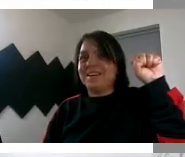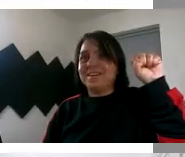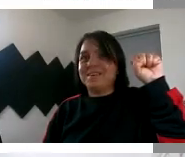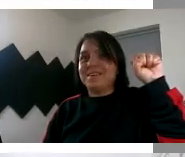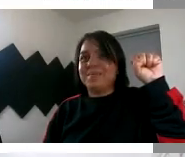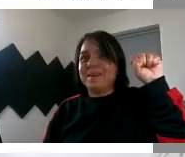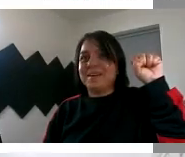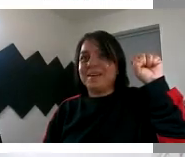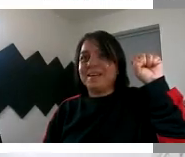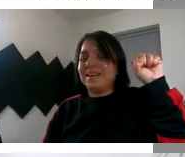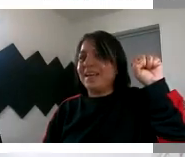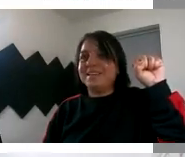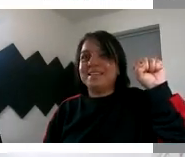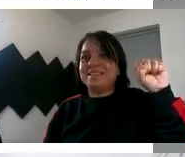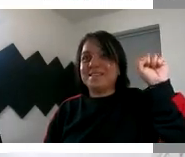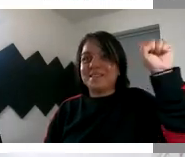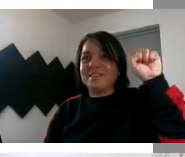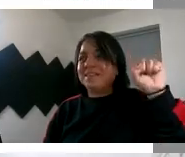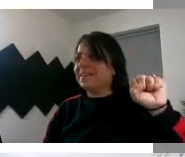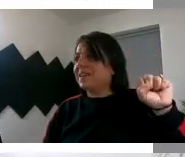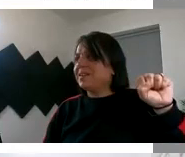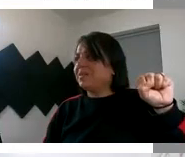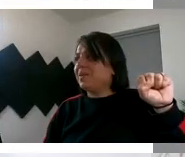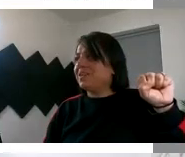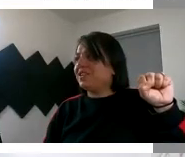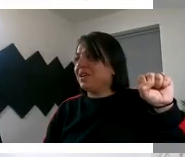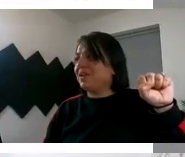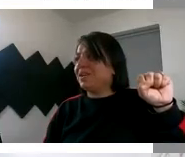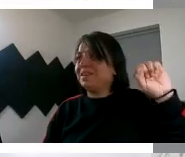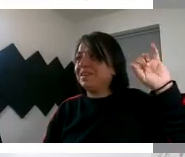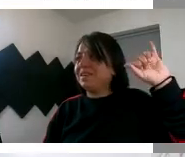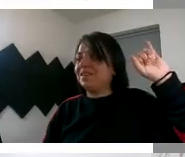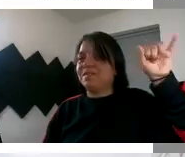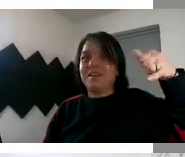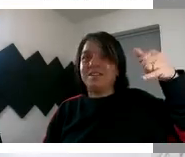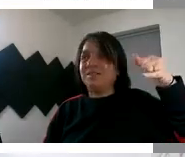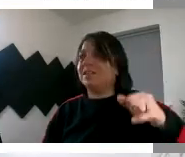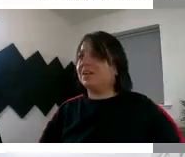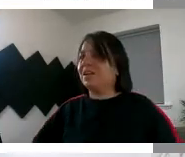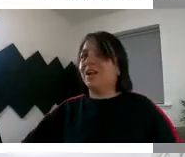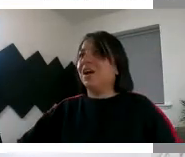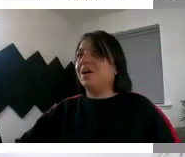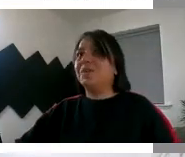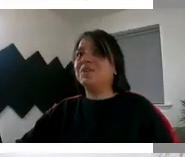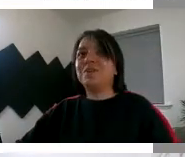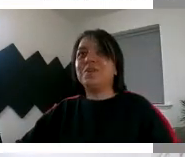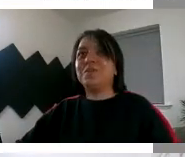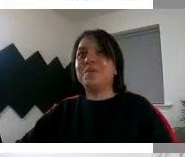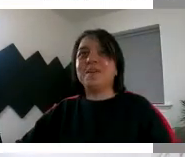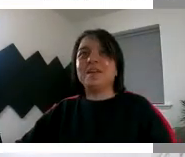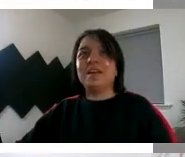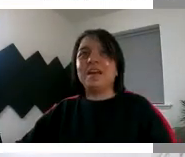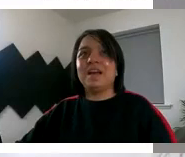And I got some S's. So what was the J one? I think it goes down. I'm going to show